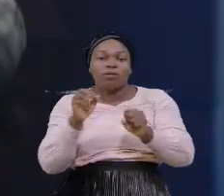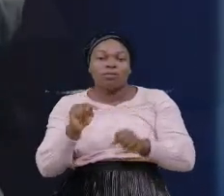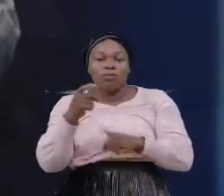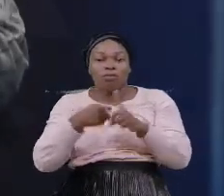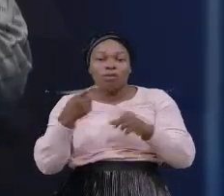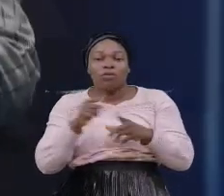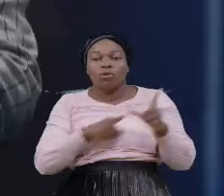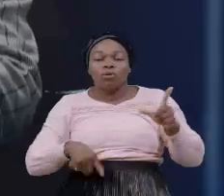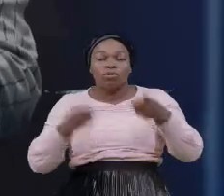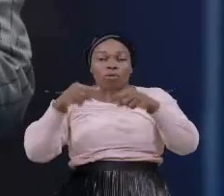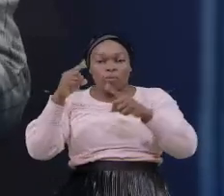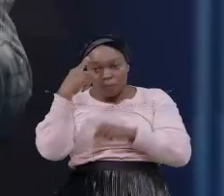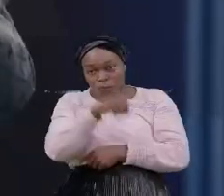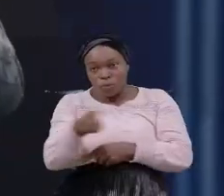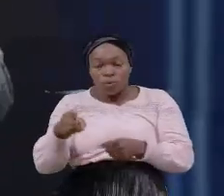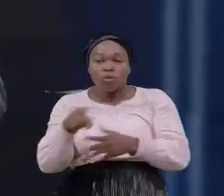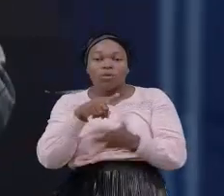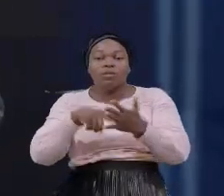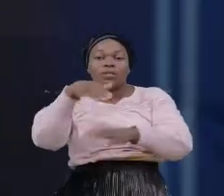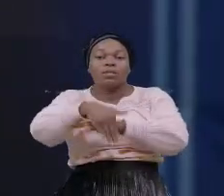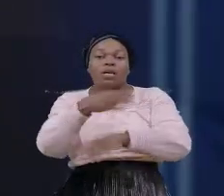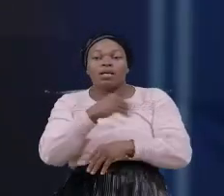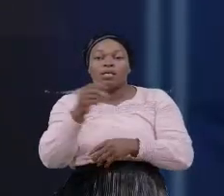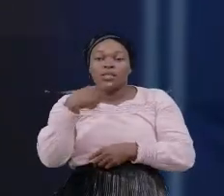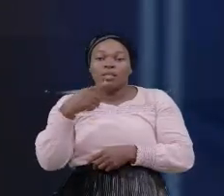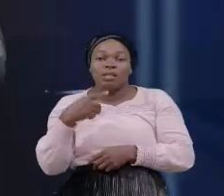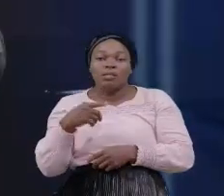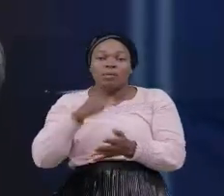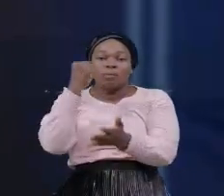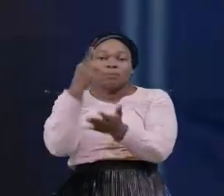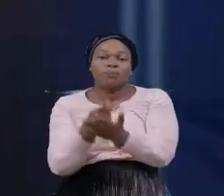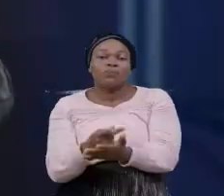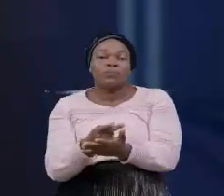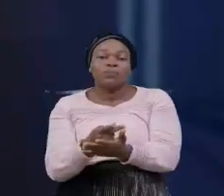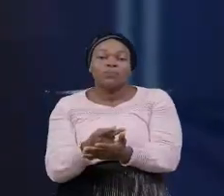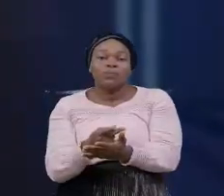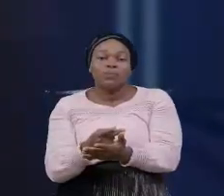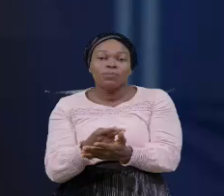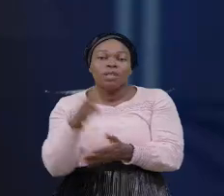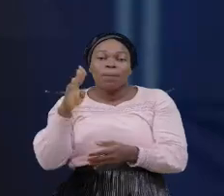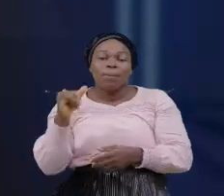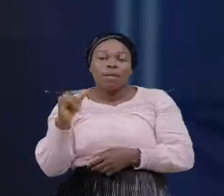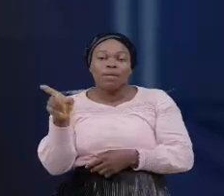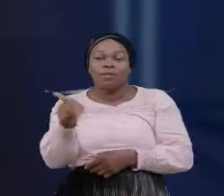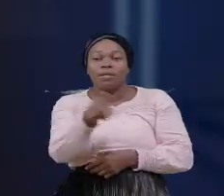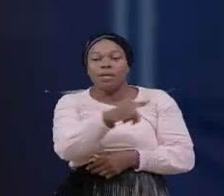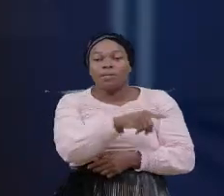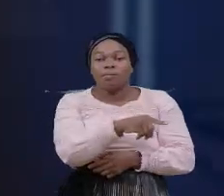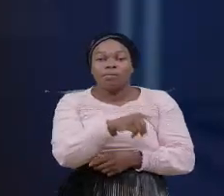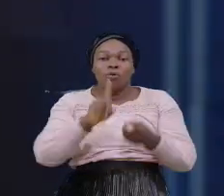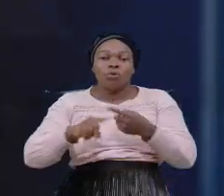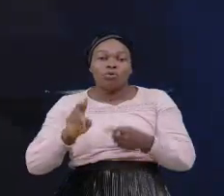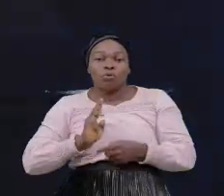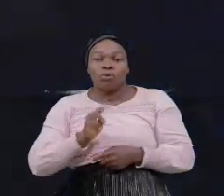tonight. And it says, and it was confirmed by them unto us that